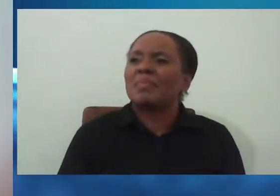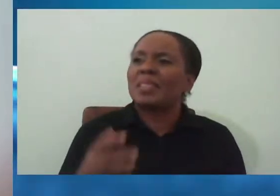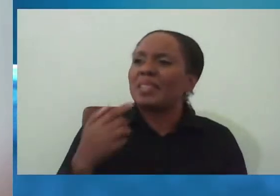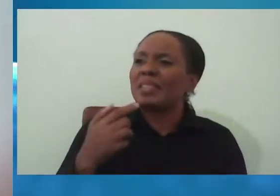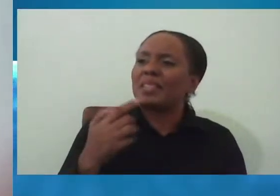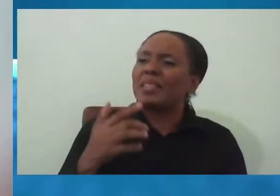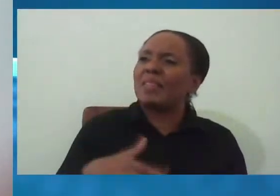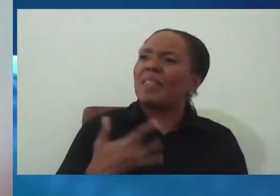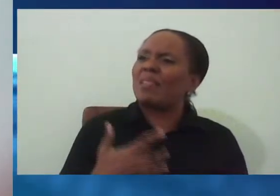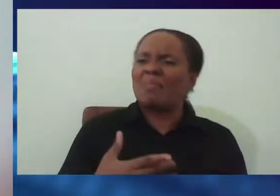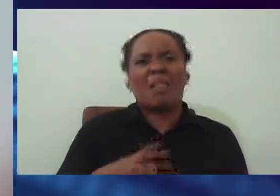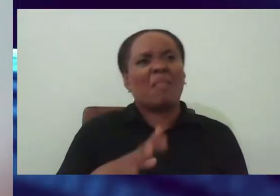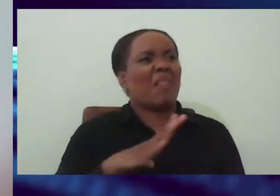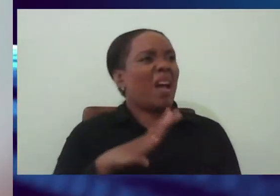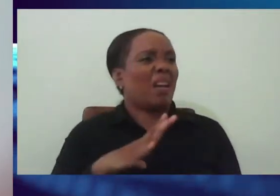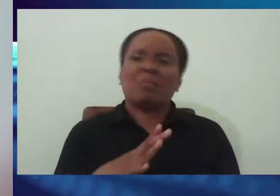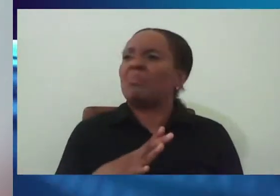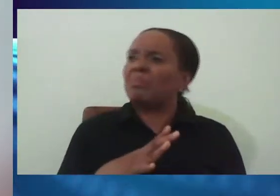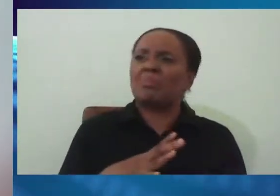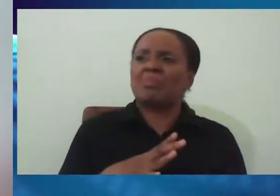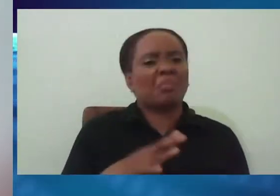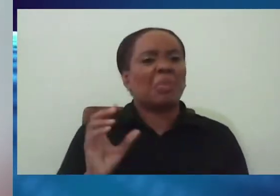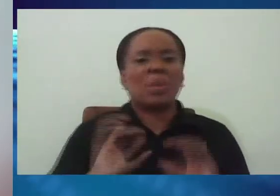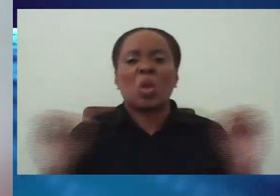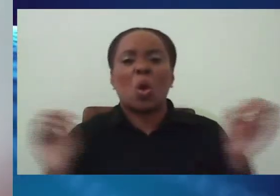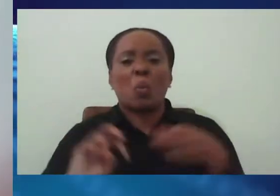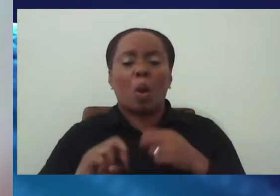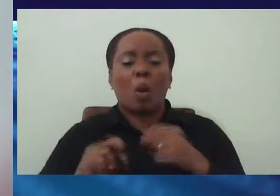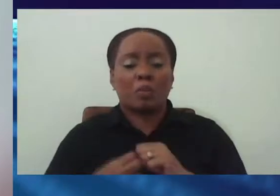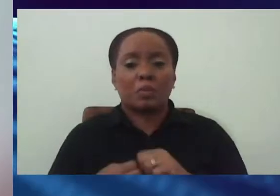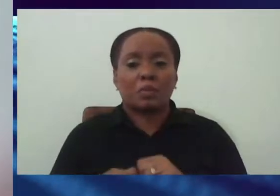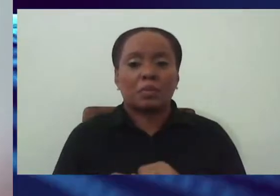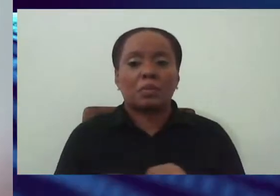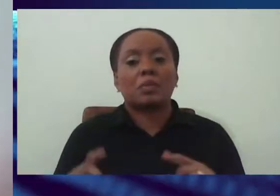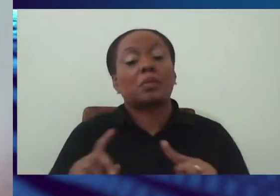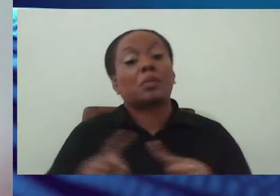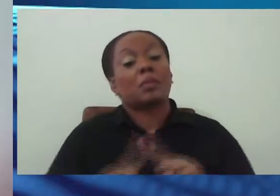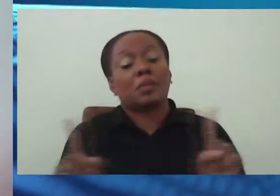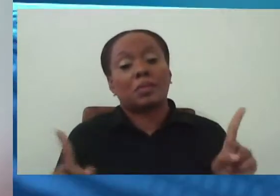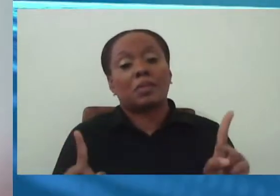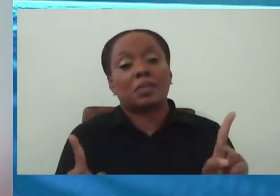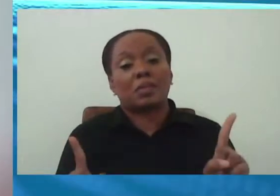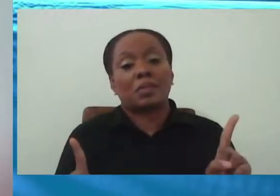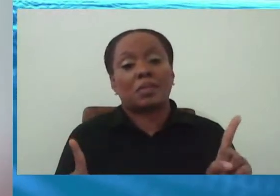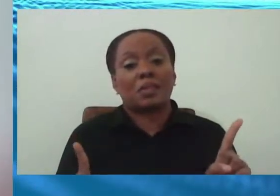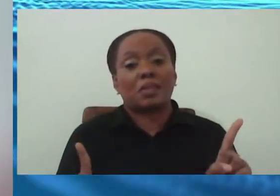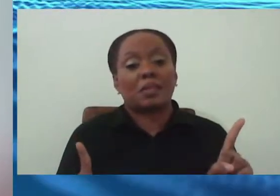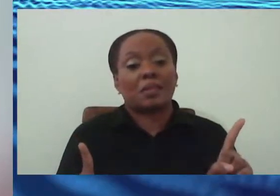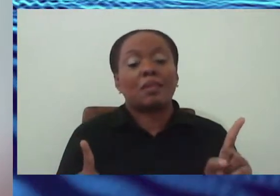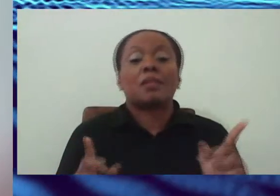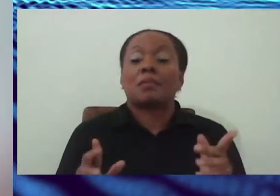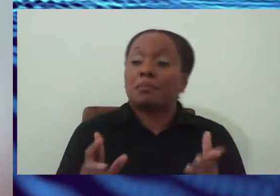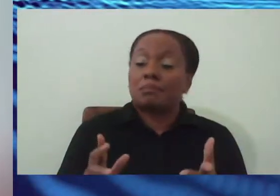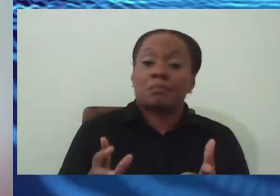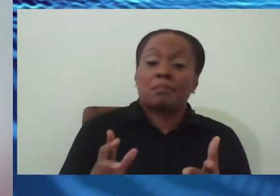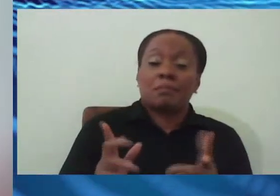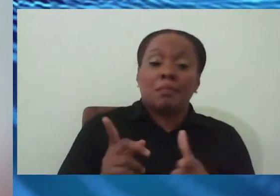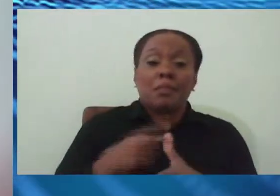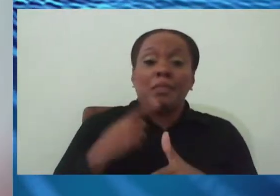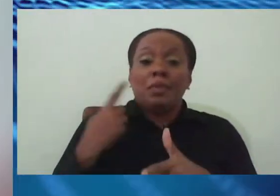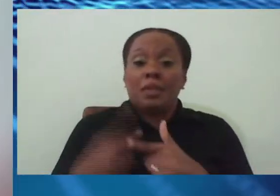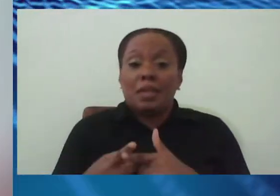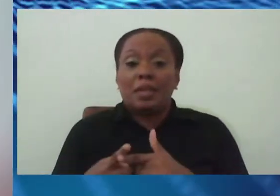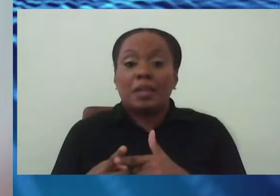have an issue. And then you can have a situation where they have significant symptoms